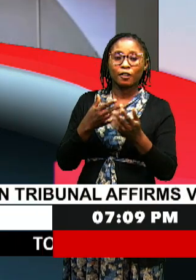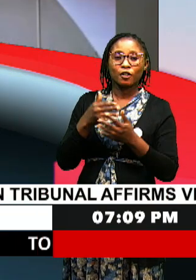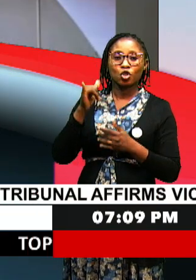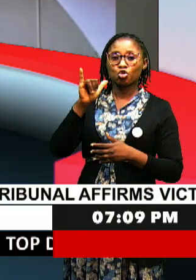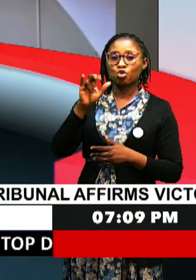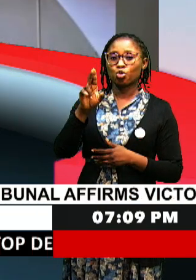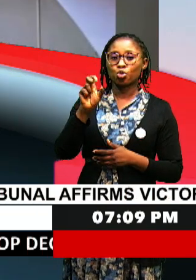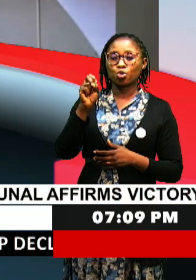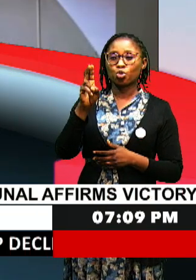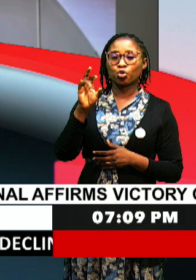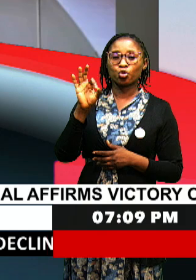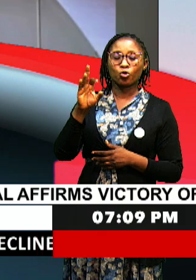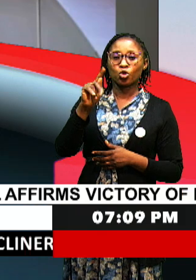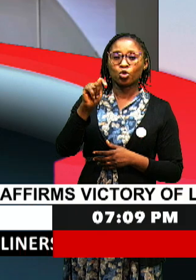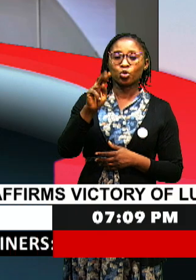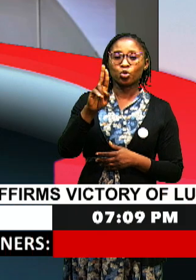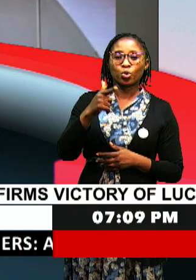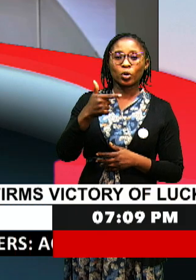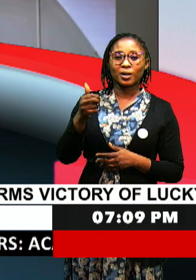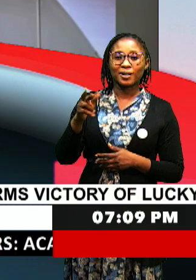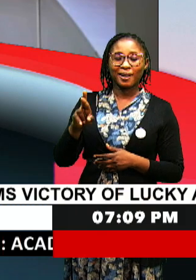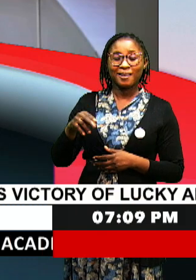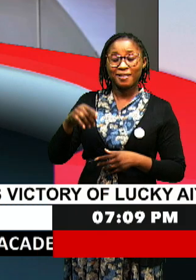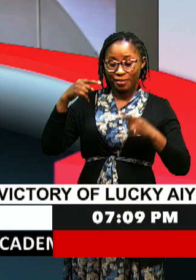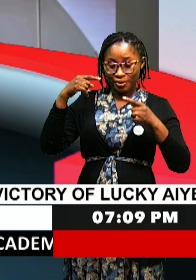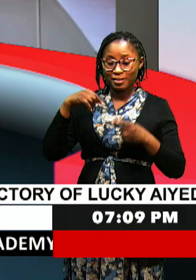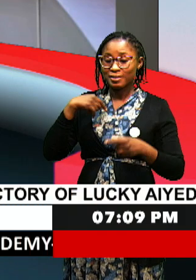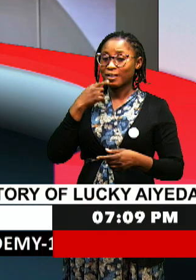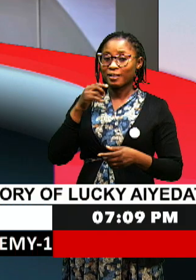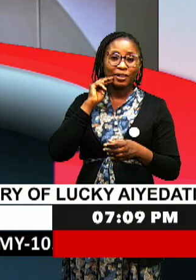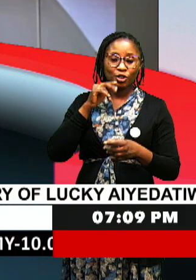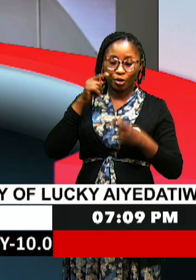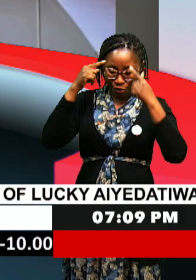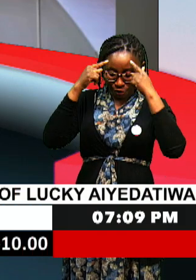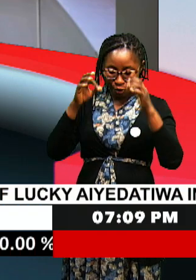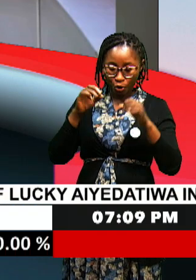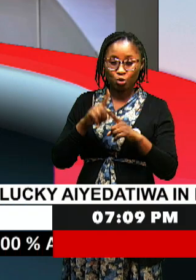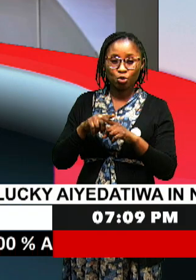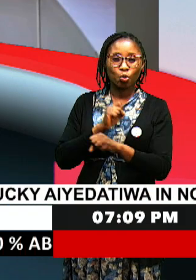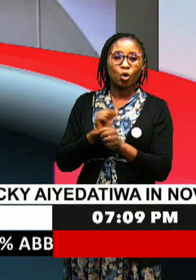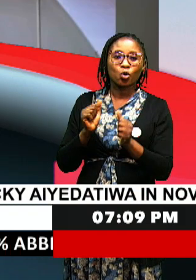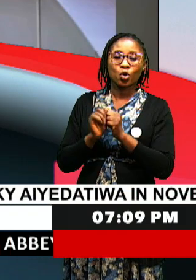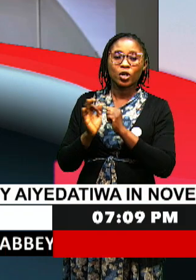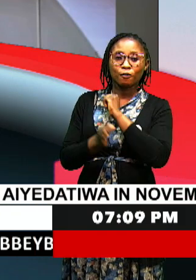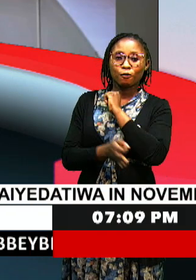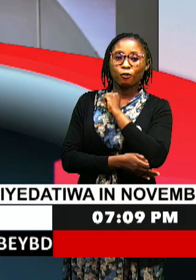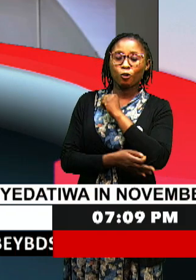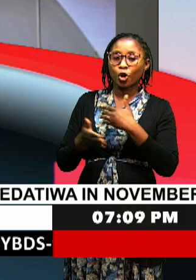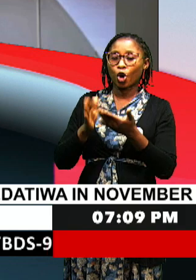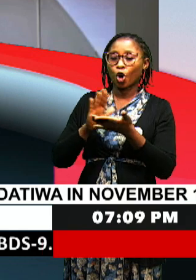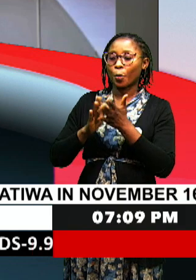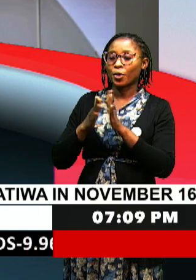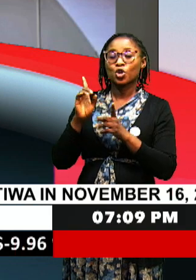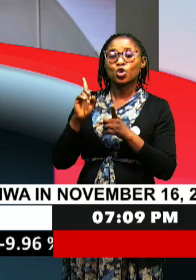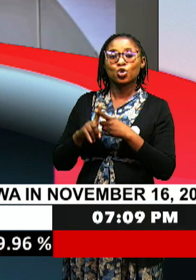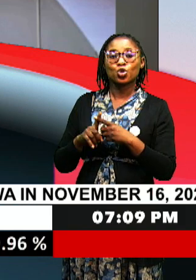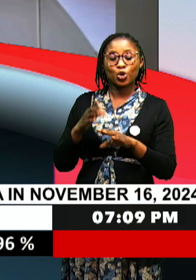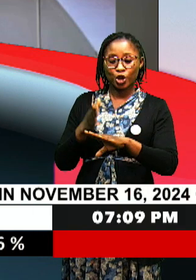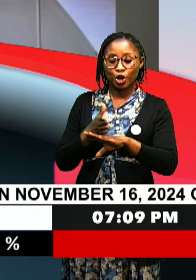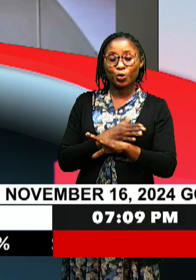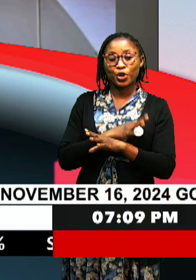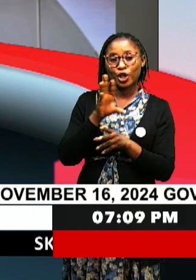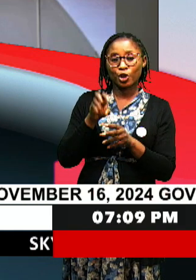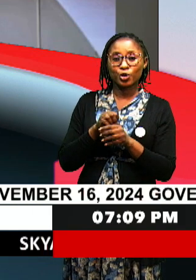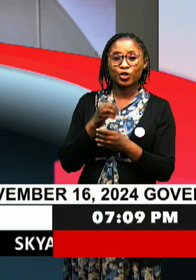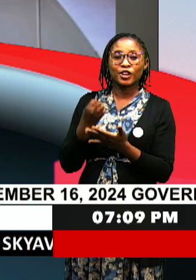Tugar, reaffirms Nigeria's resolve in working closely with the diplomatic community to stimulate the inclusive